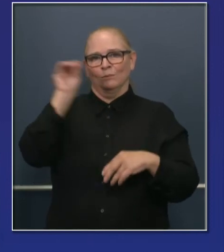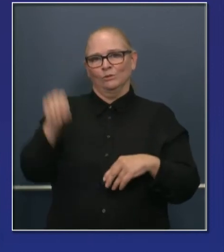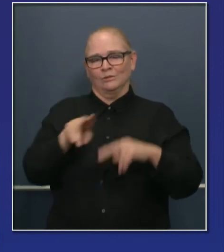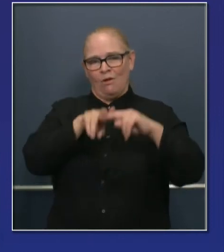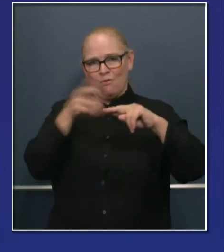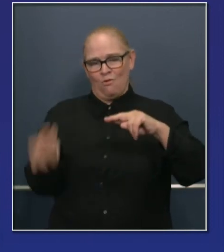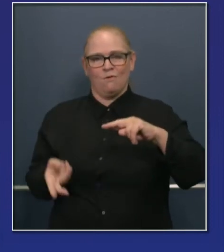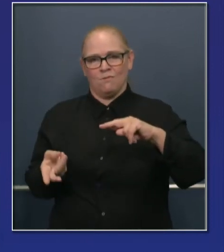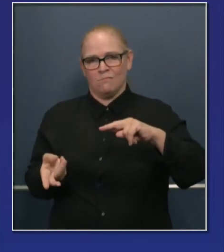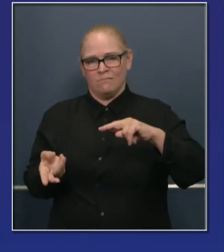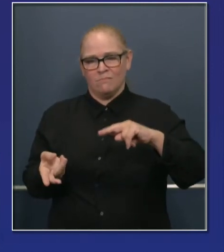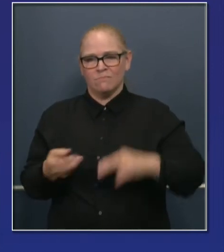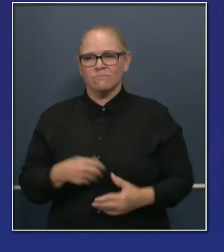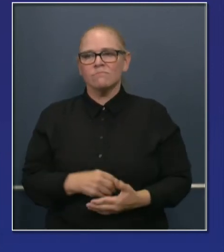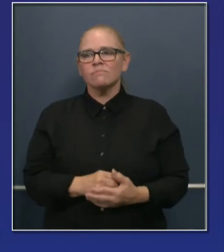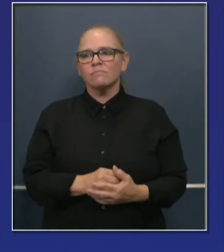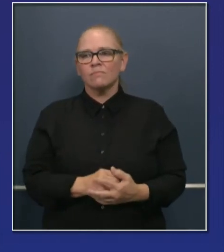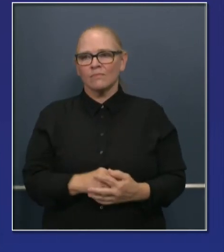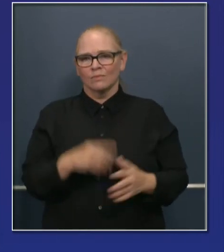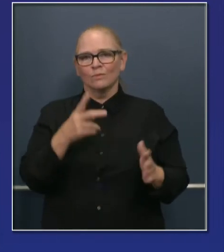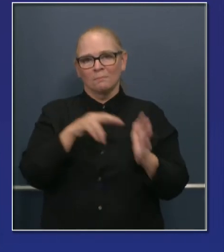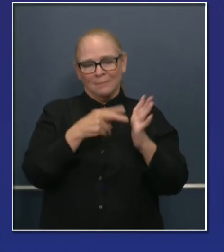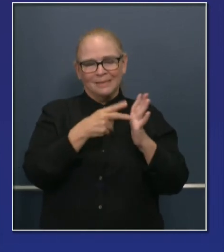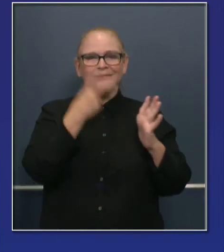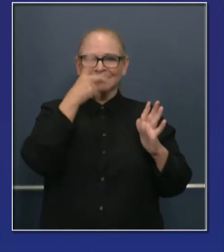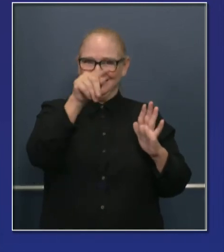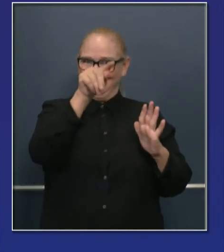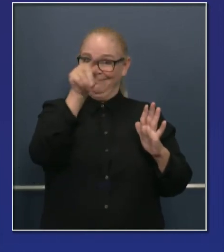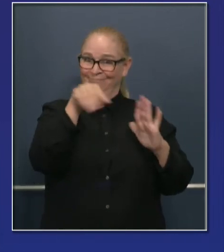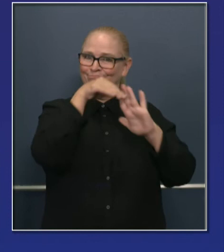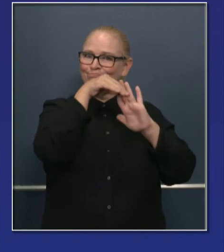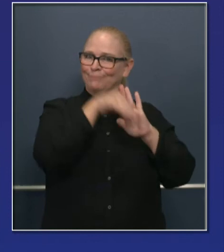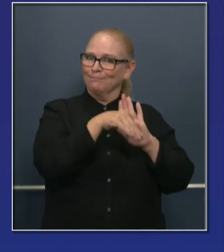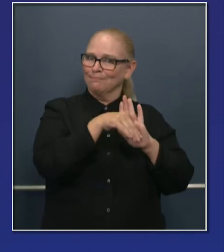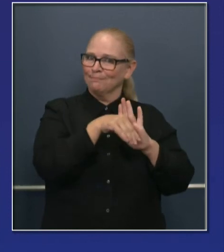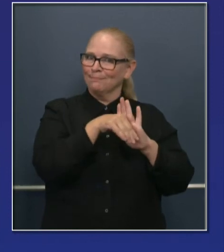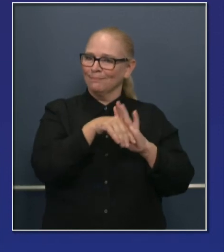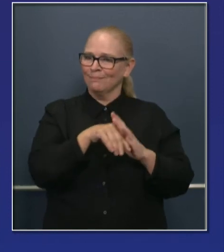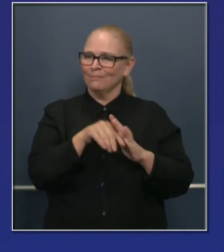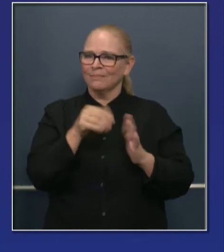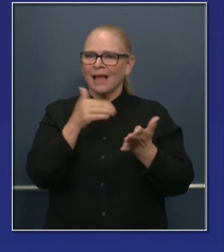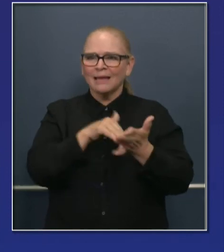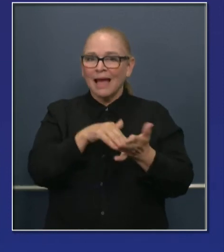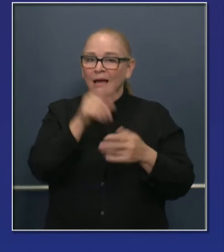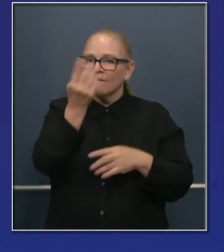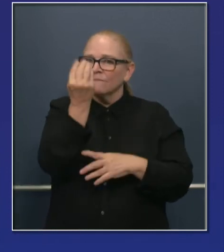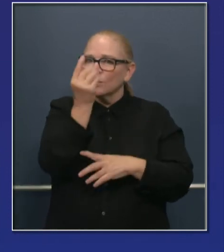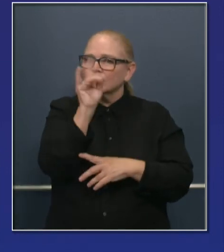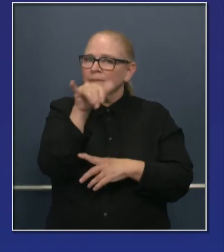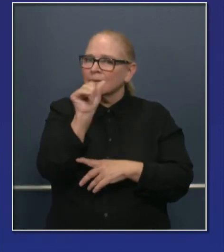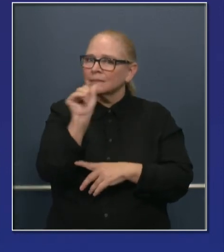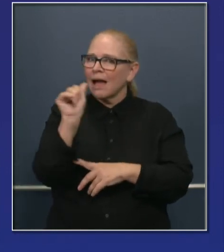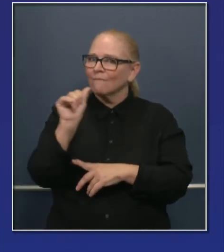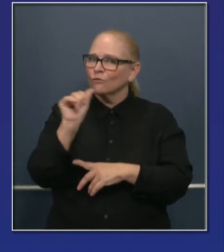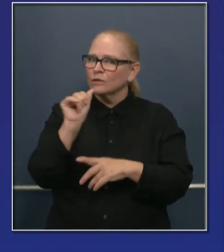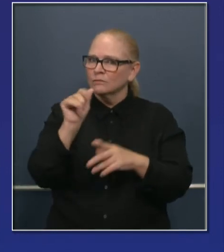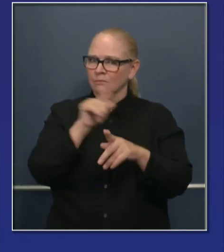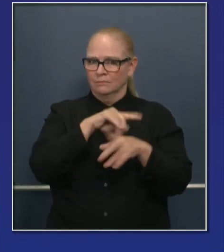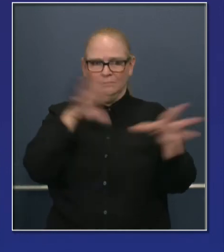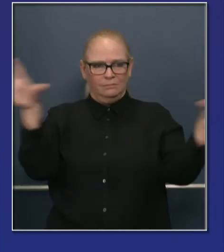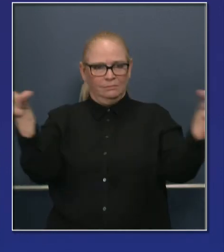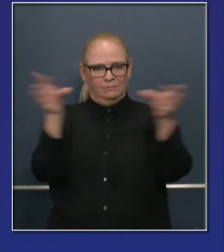again tracking down to 7%. This is the 14-day number. I often provide you the